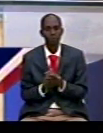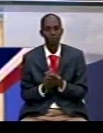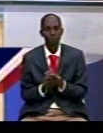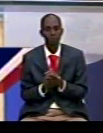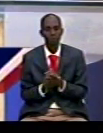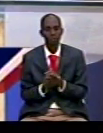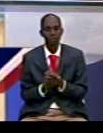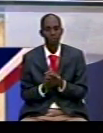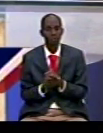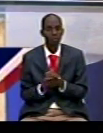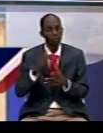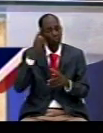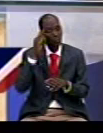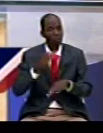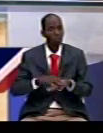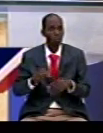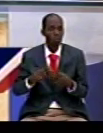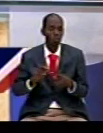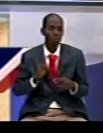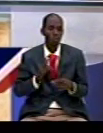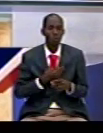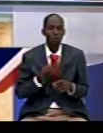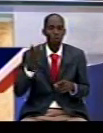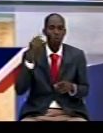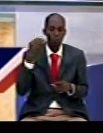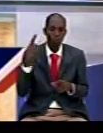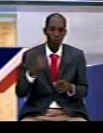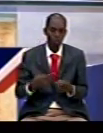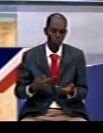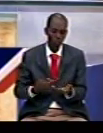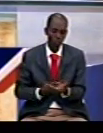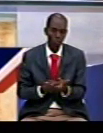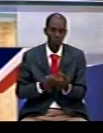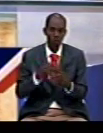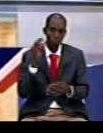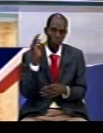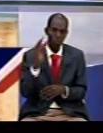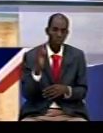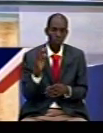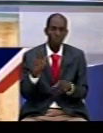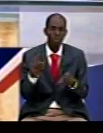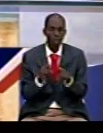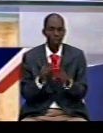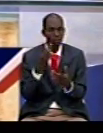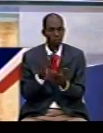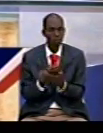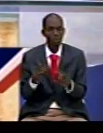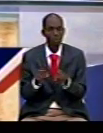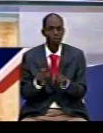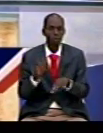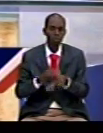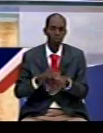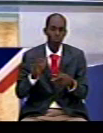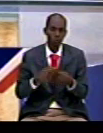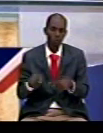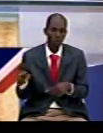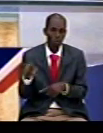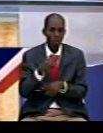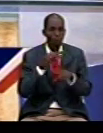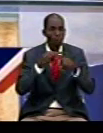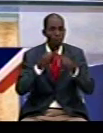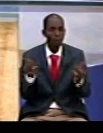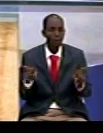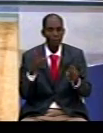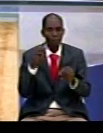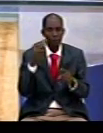For unto us was the gospel preached, as well as unto them. But